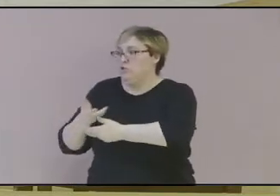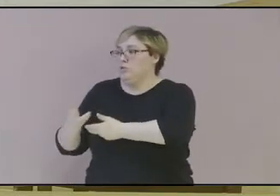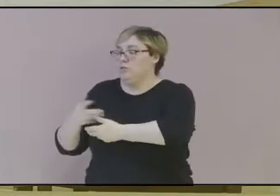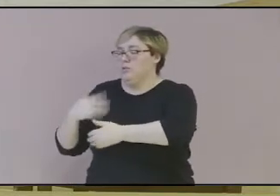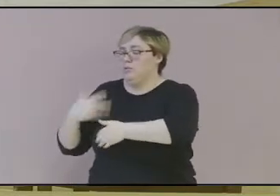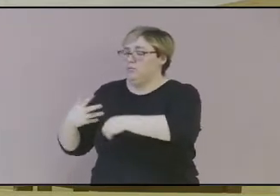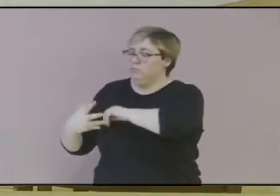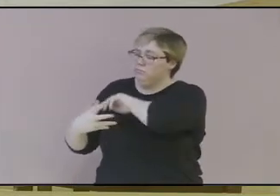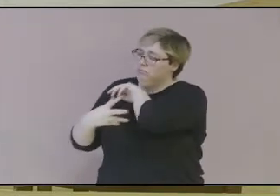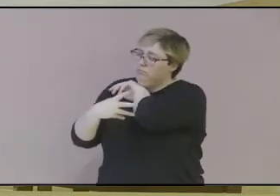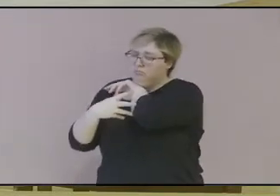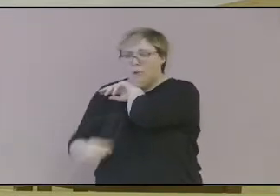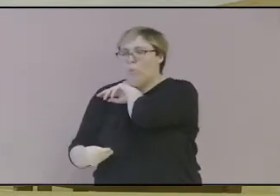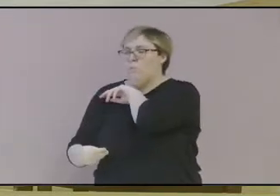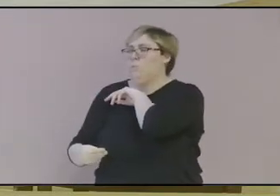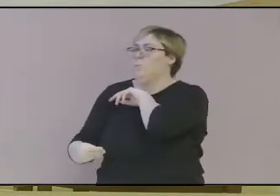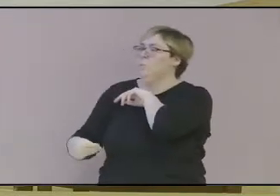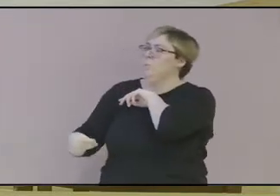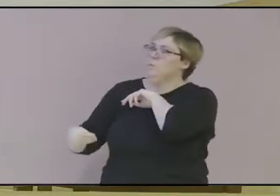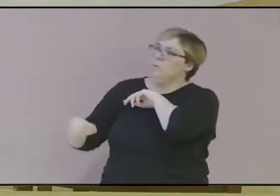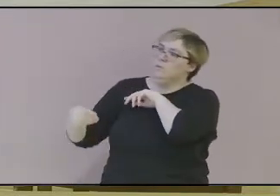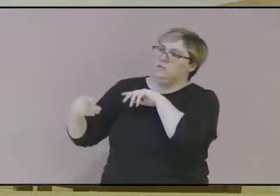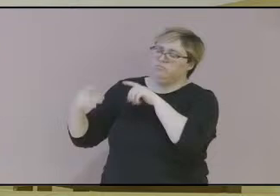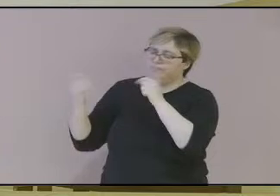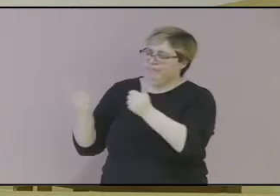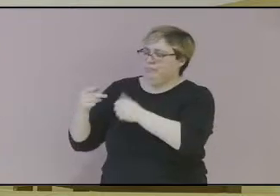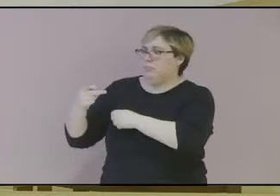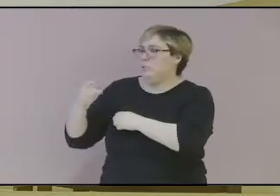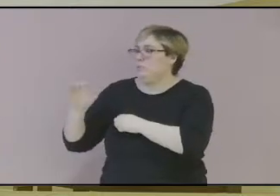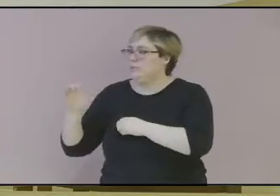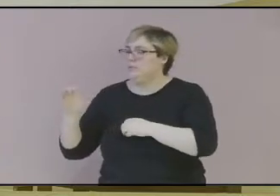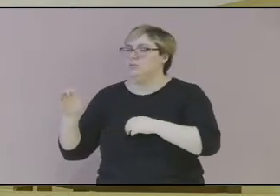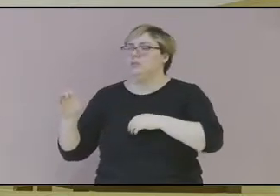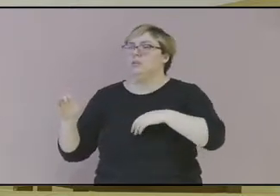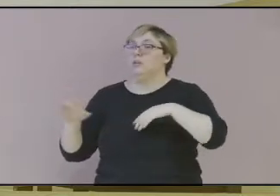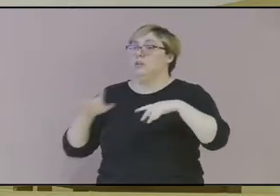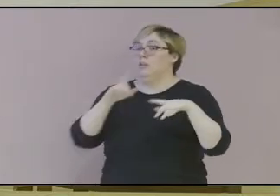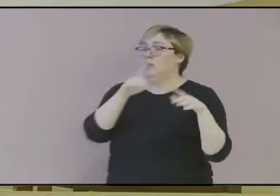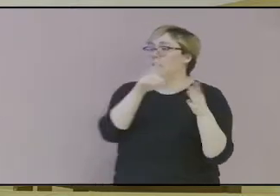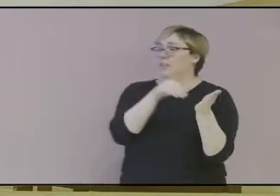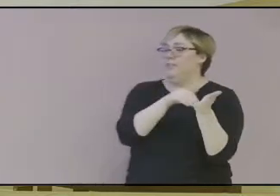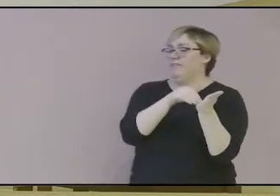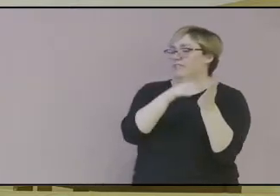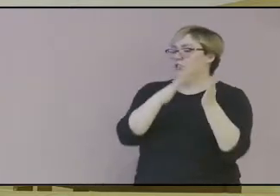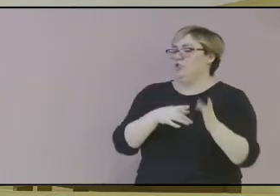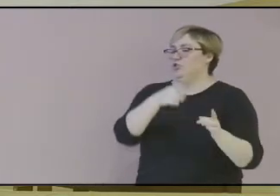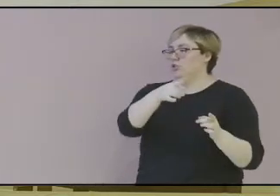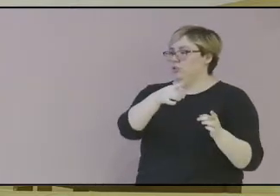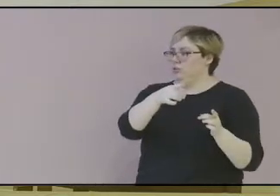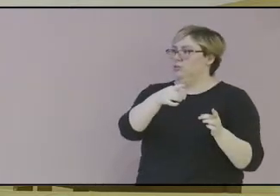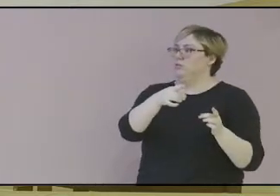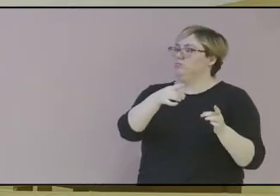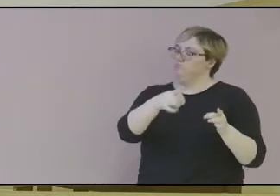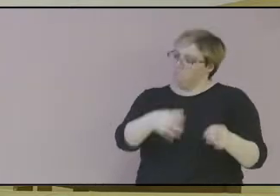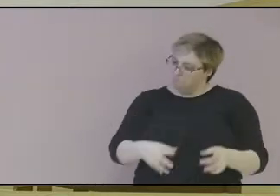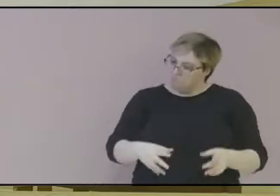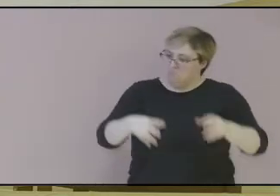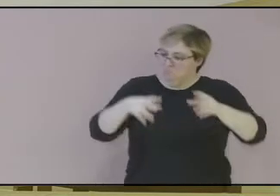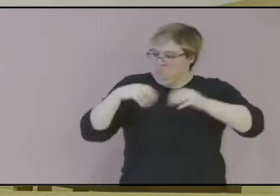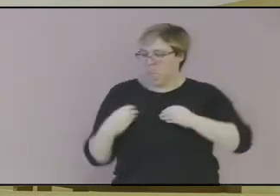population, the physicians took it upon themselves to modify specifically the creatinine score to reflect